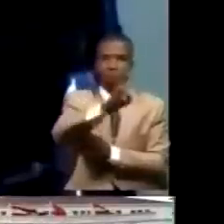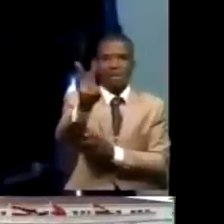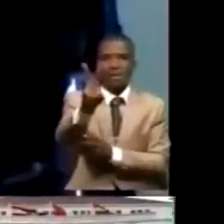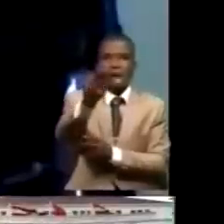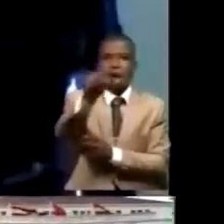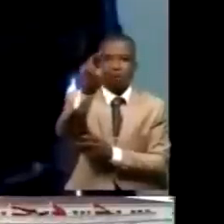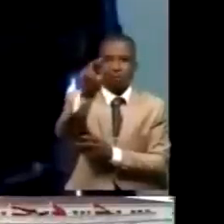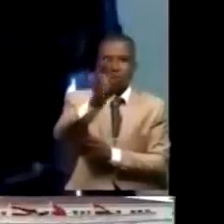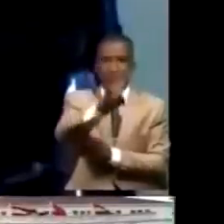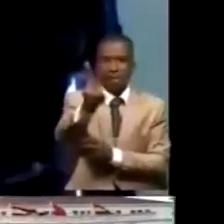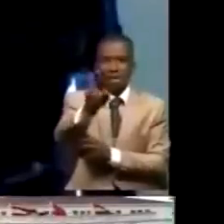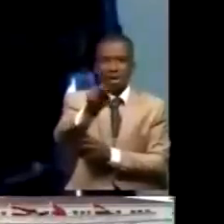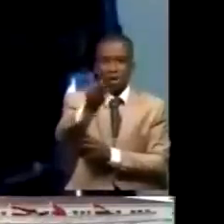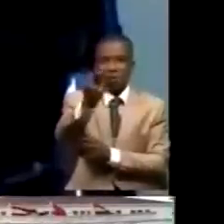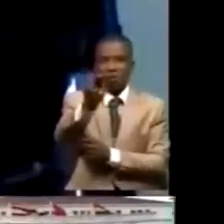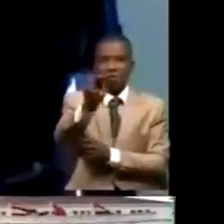Western North region.